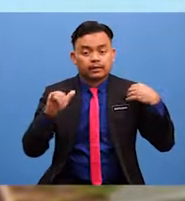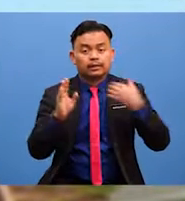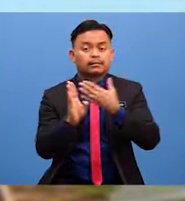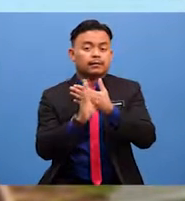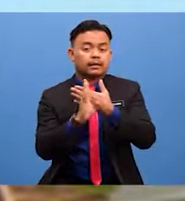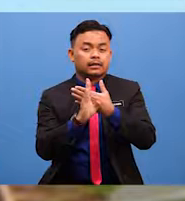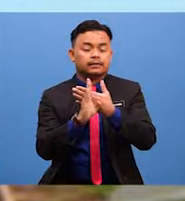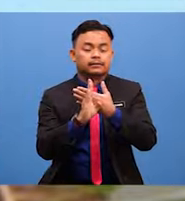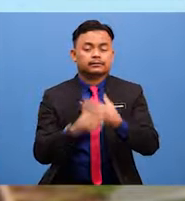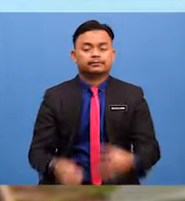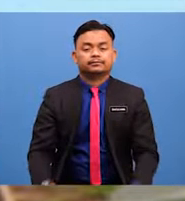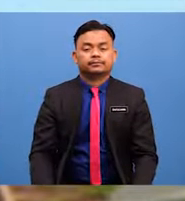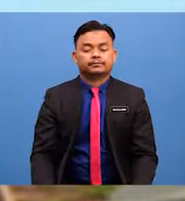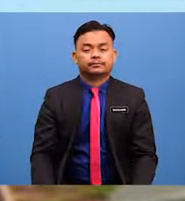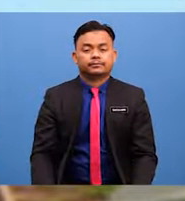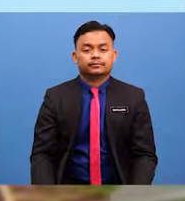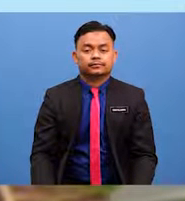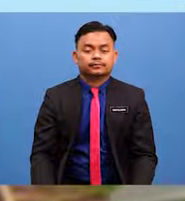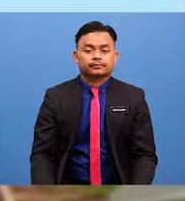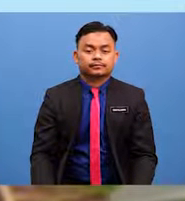your knowledge on the animal kingdom.